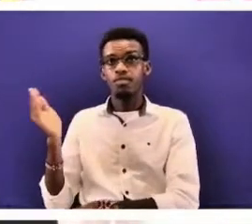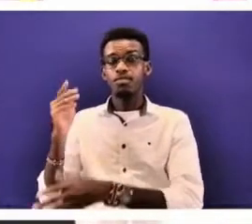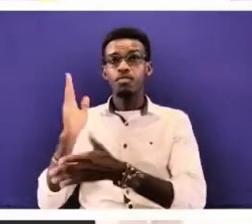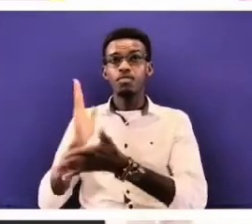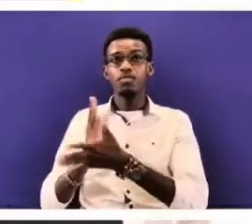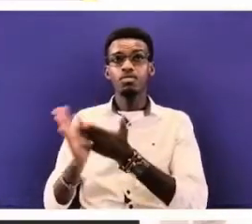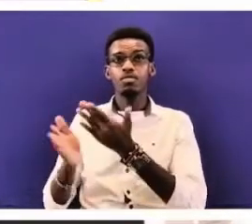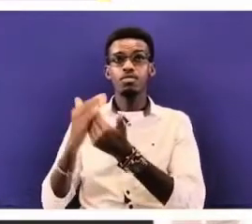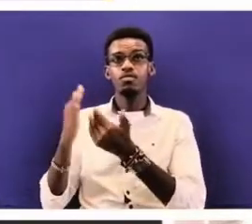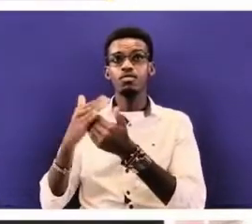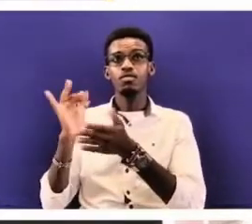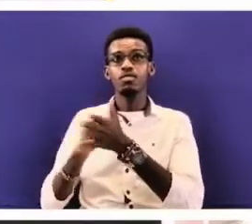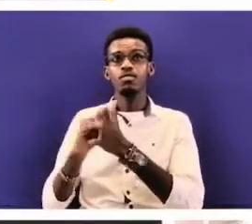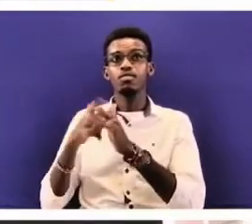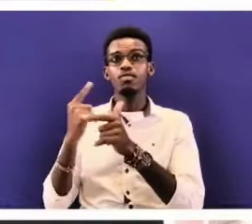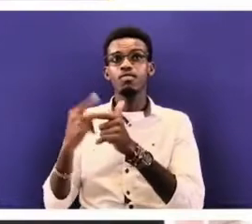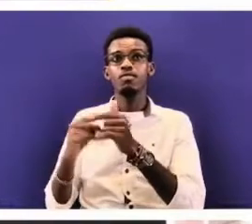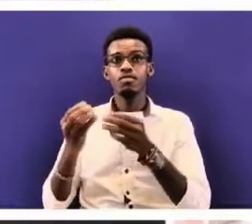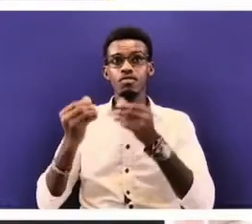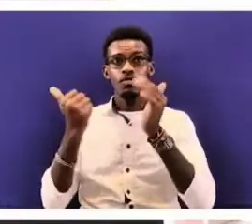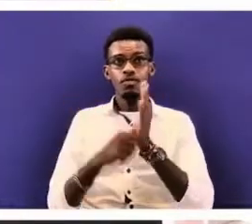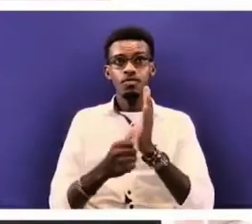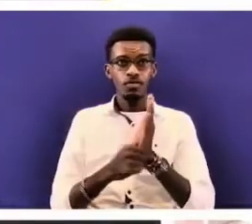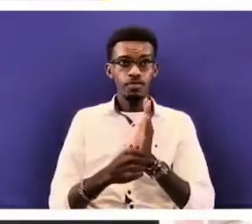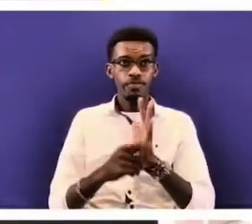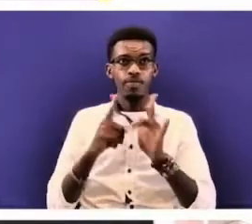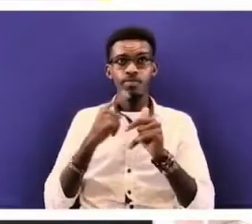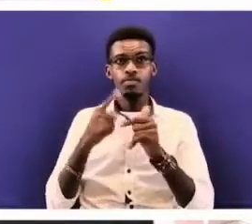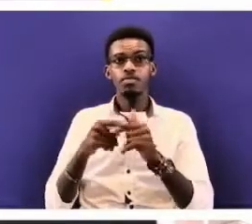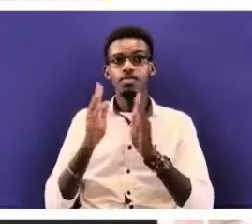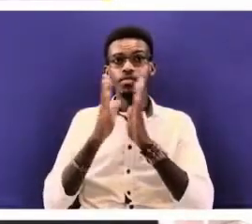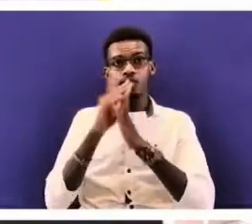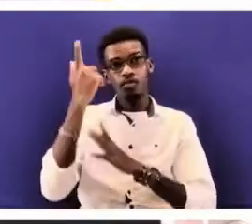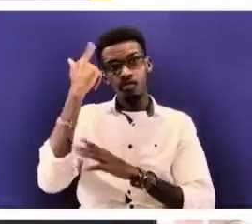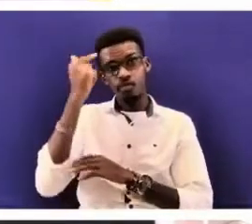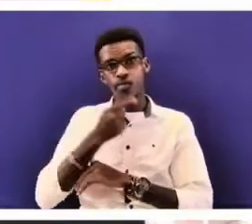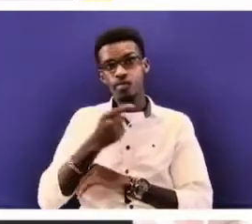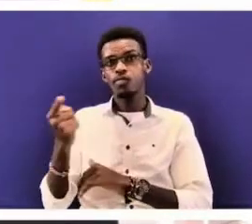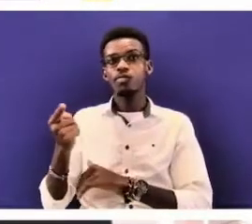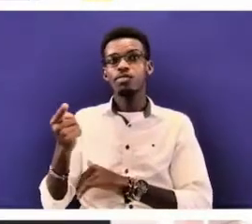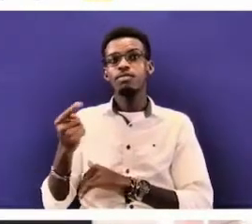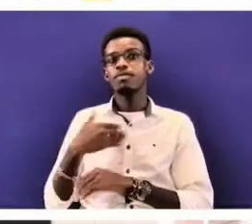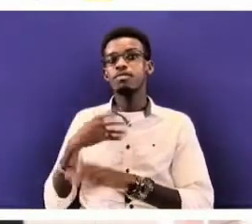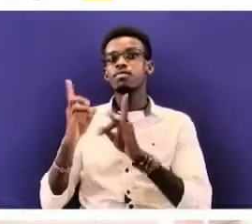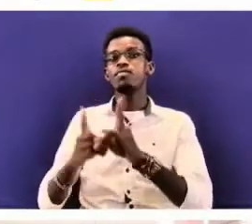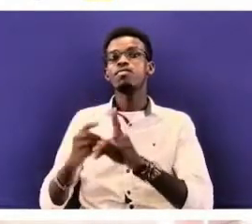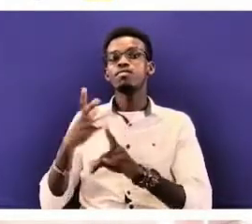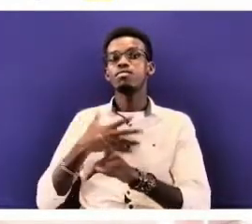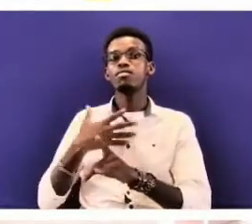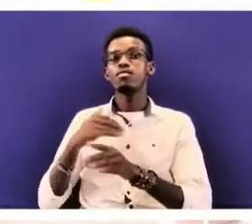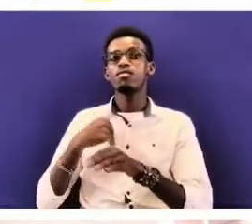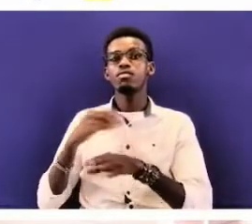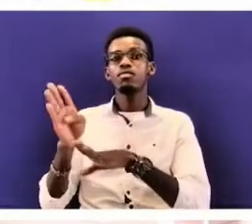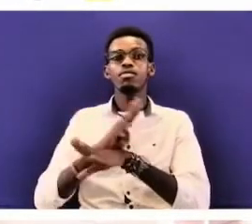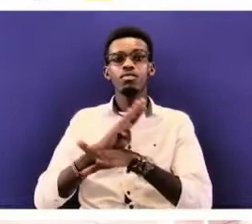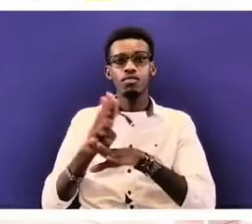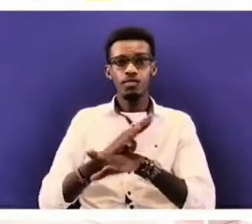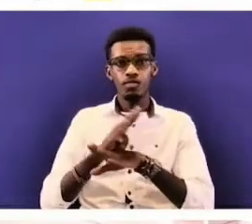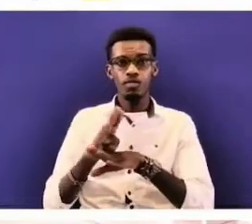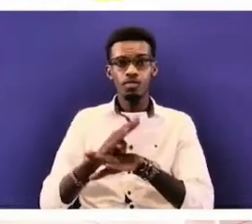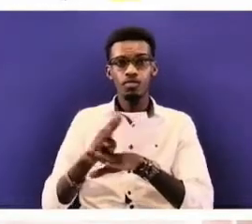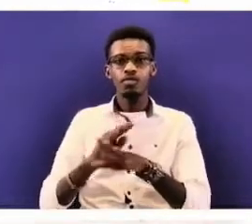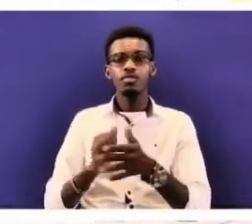all that. I don't handle that, okay? So I can't pray for you. I don't have time. Just speak to my disciples, okay? Because I'm busy. I'm very